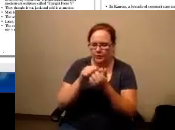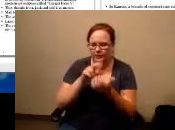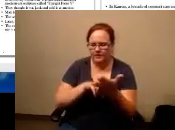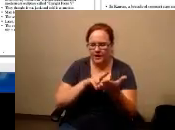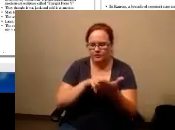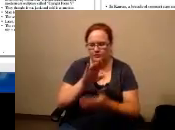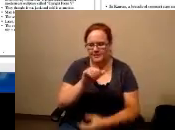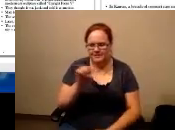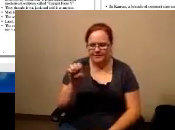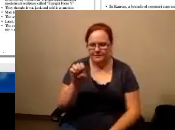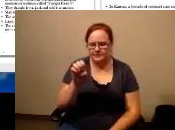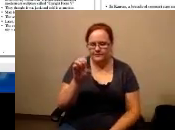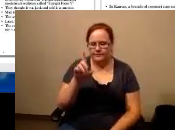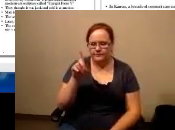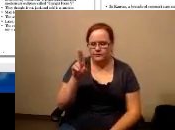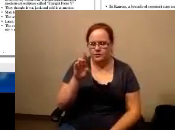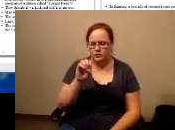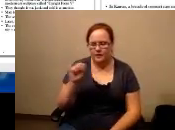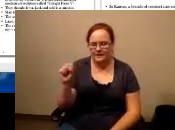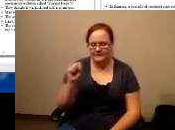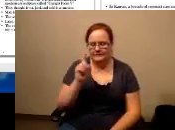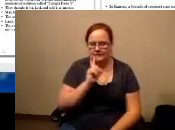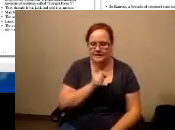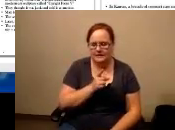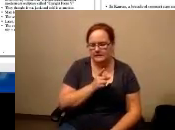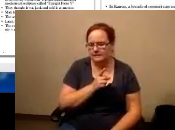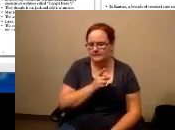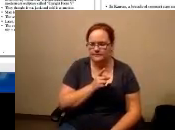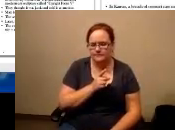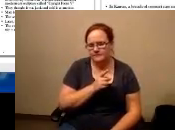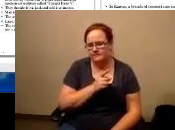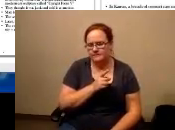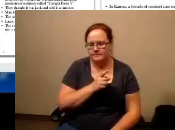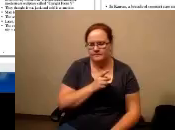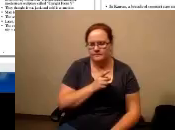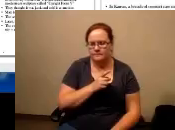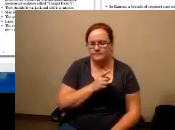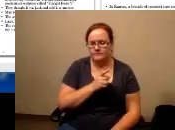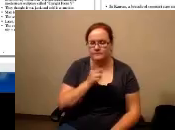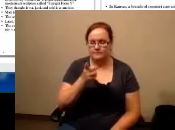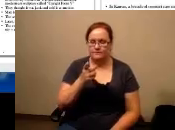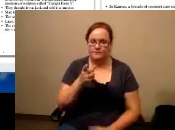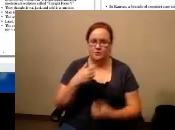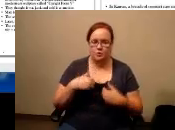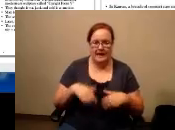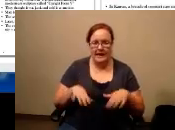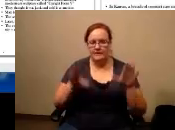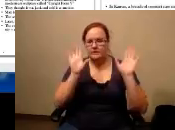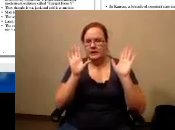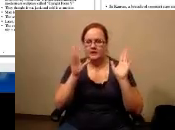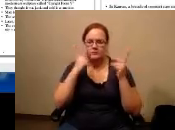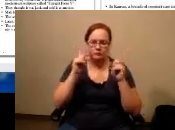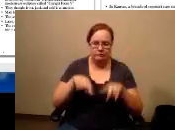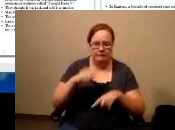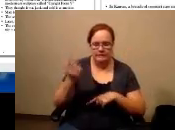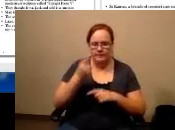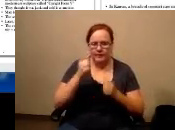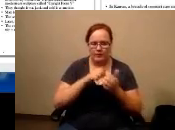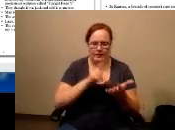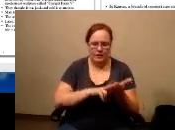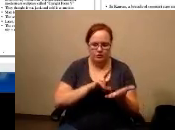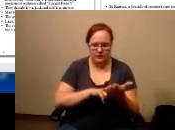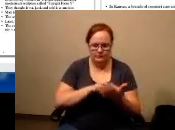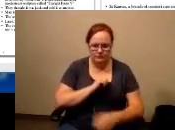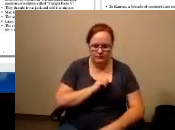cases. Duress is you caved in and agreed to something in the contract. You didn't have freedom in the